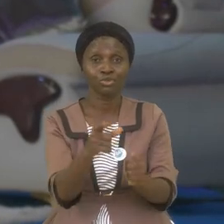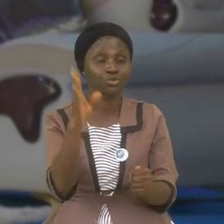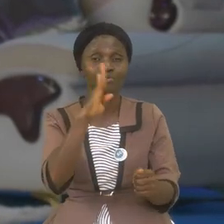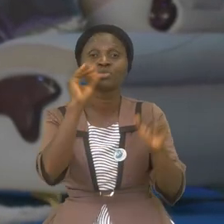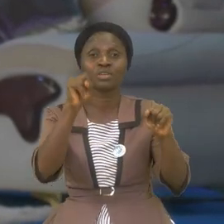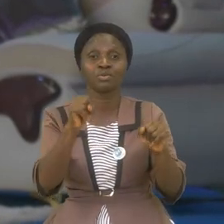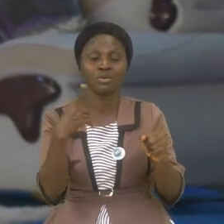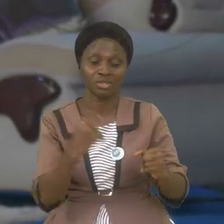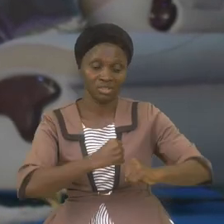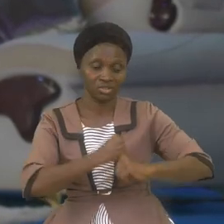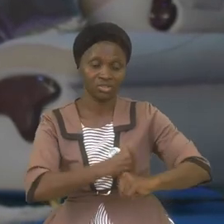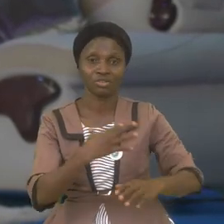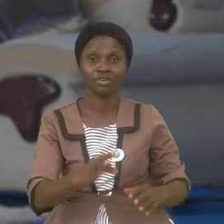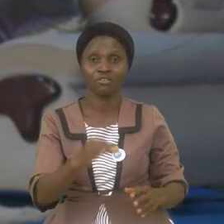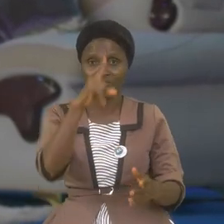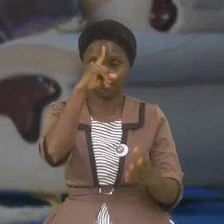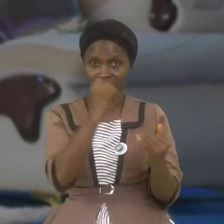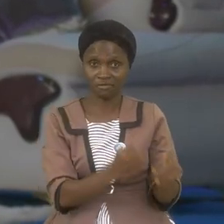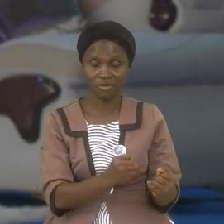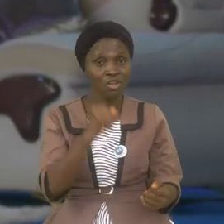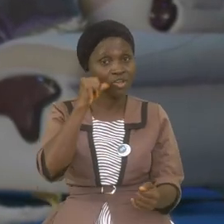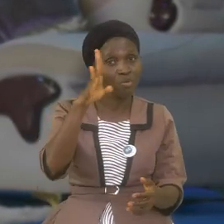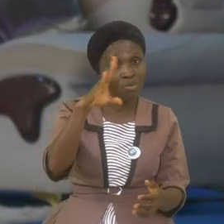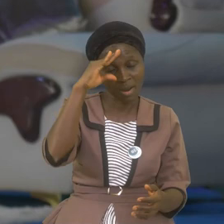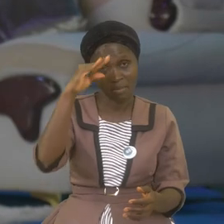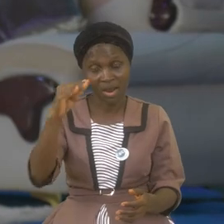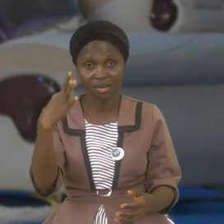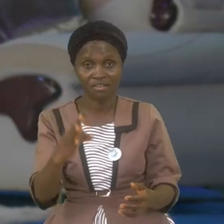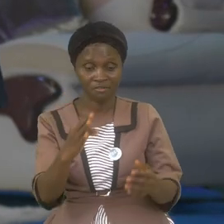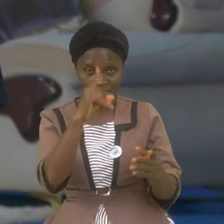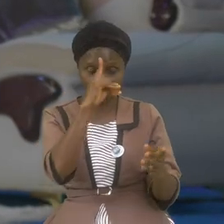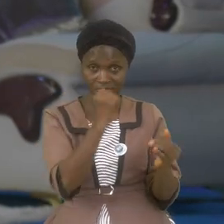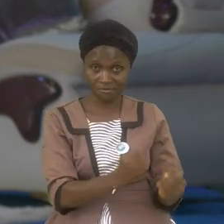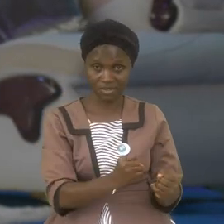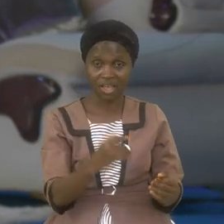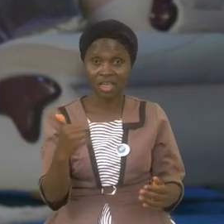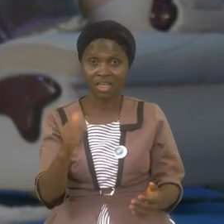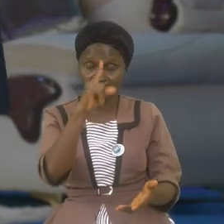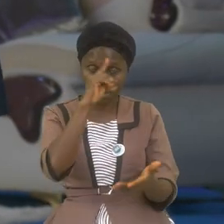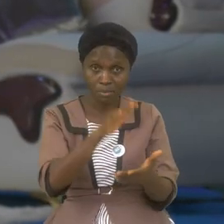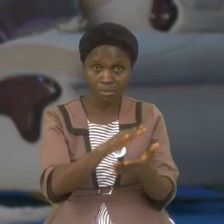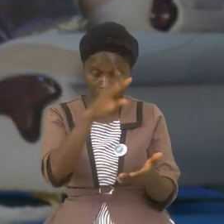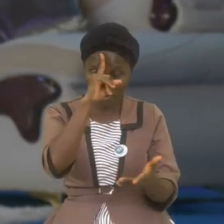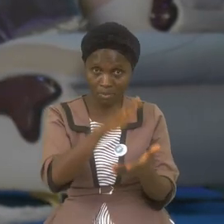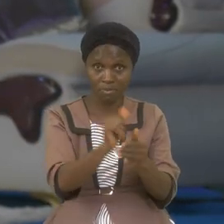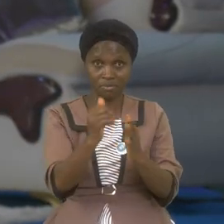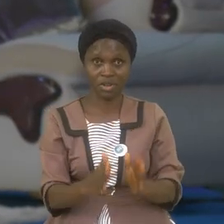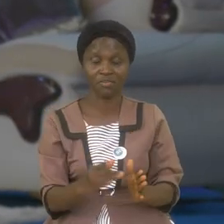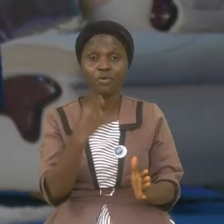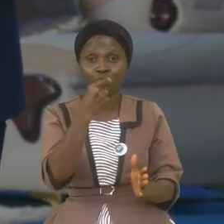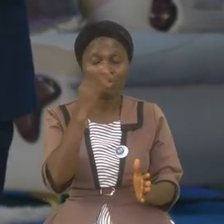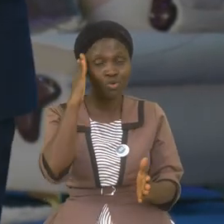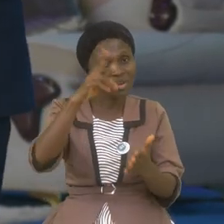a man of faith, a woman of faith, a person of faith, a believer that believes the promises of God all the time.